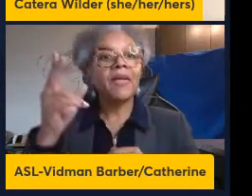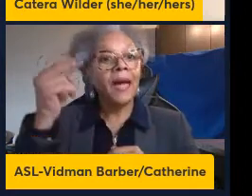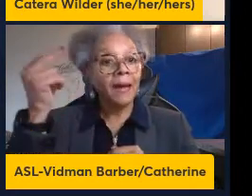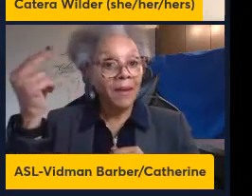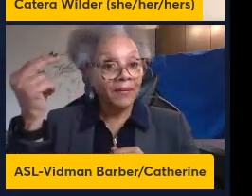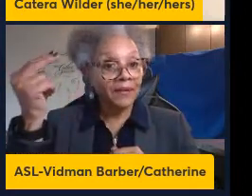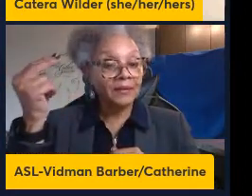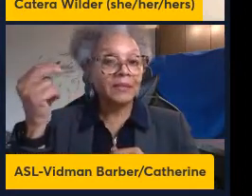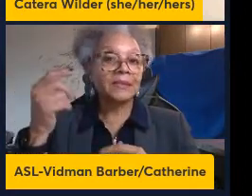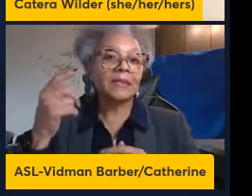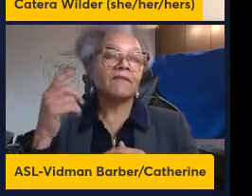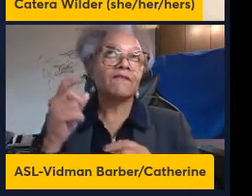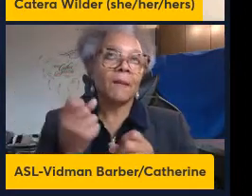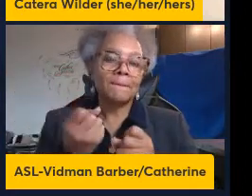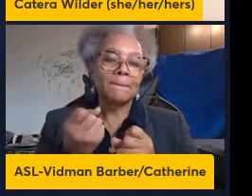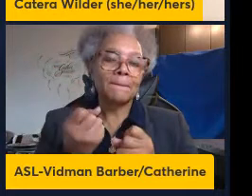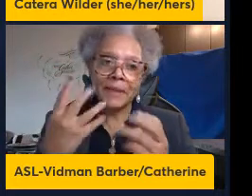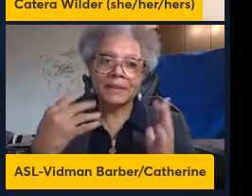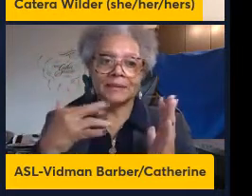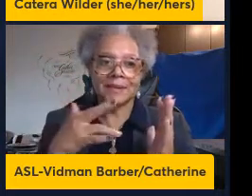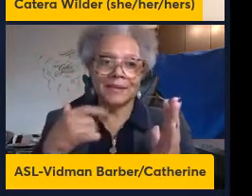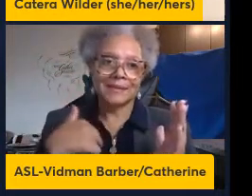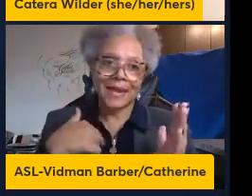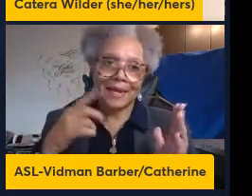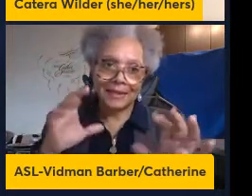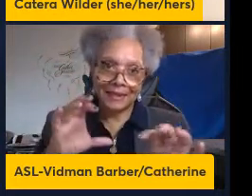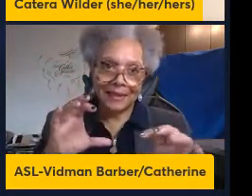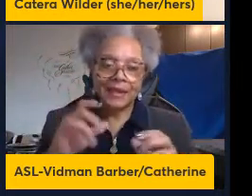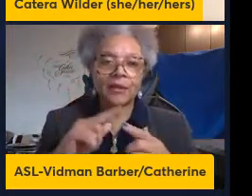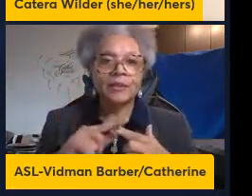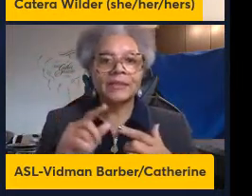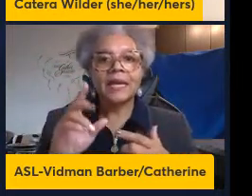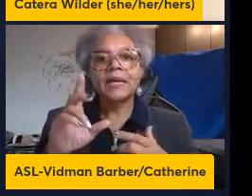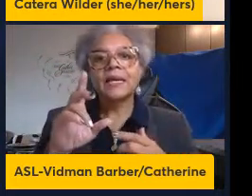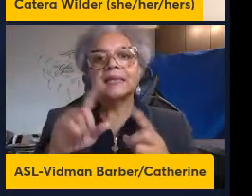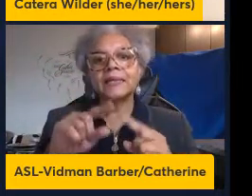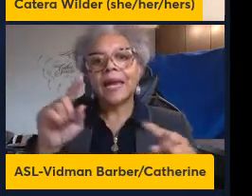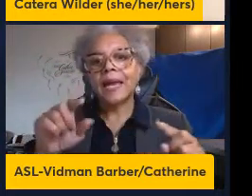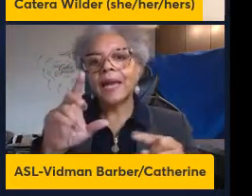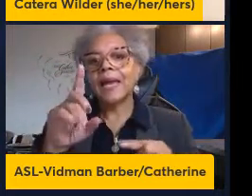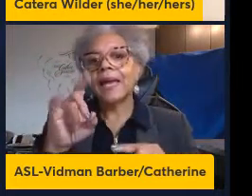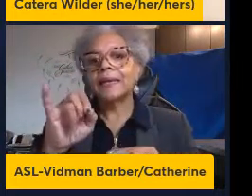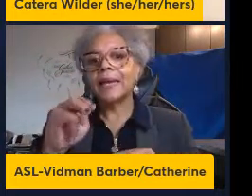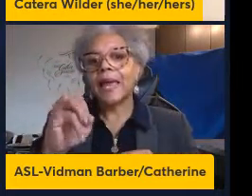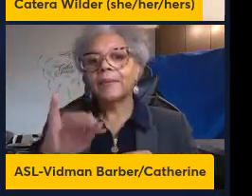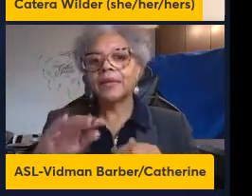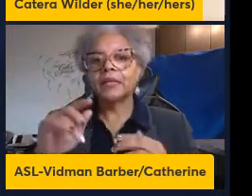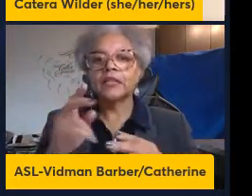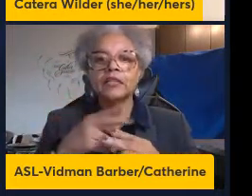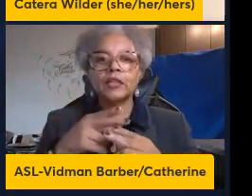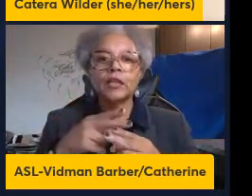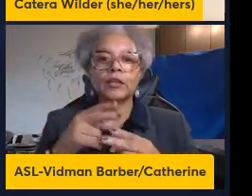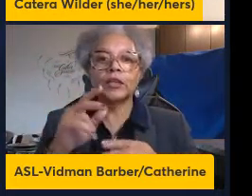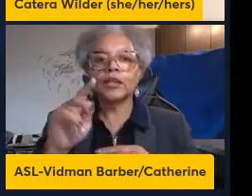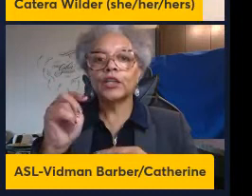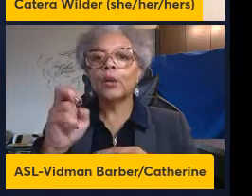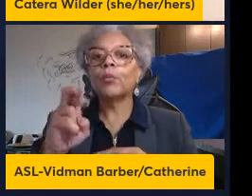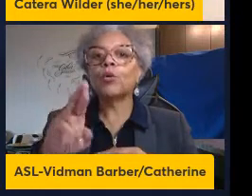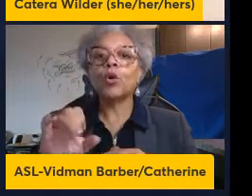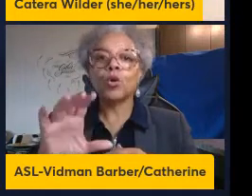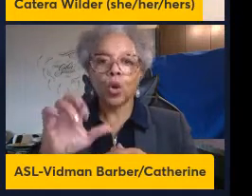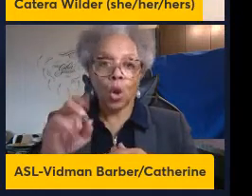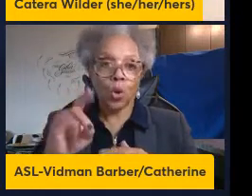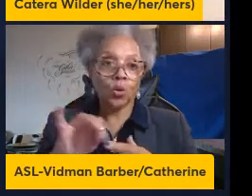for many of my studies, was that there was some dynamic temporal code, where a lot of times the cells in our